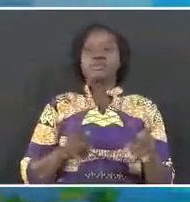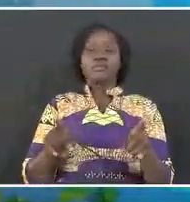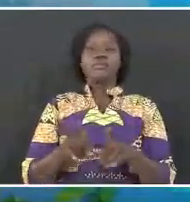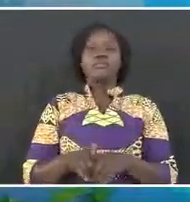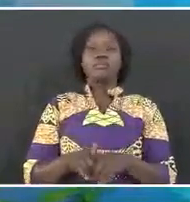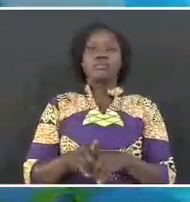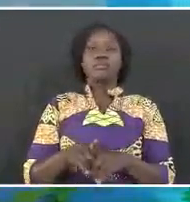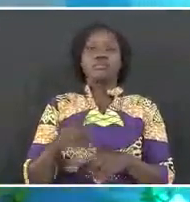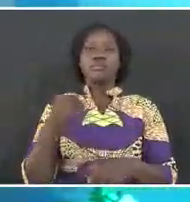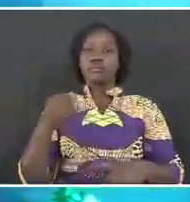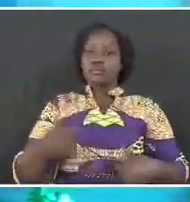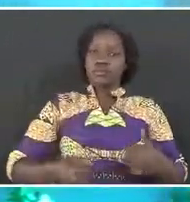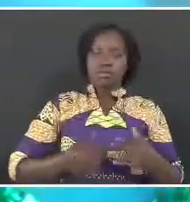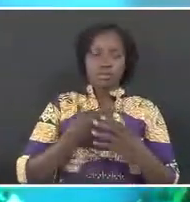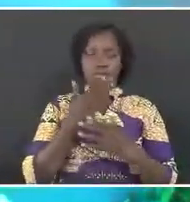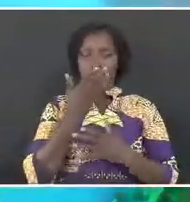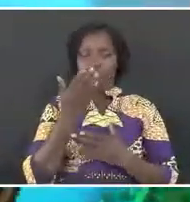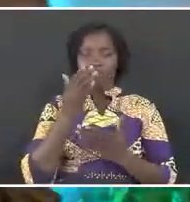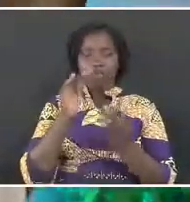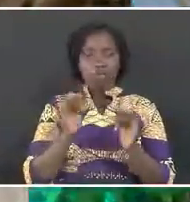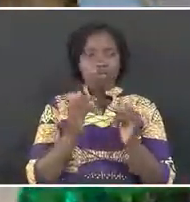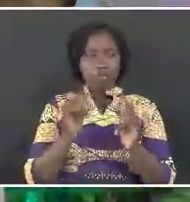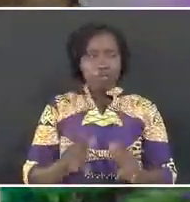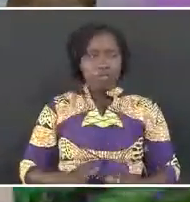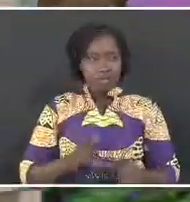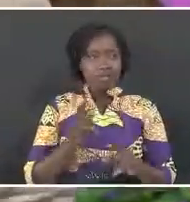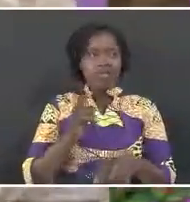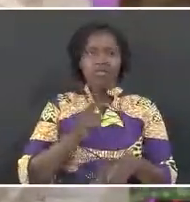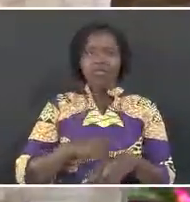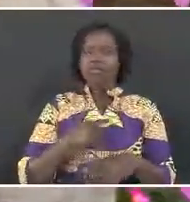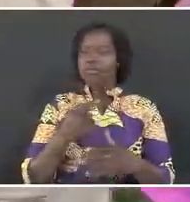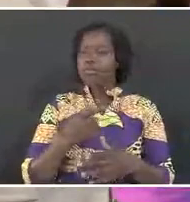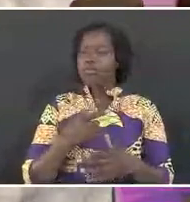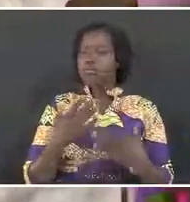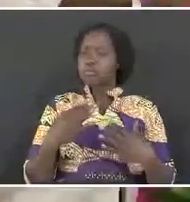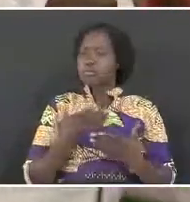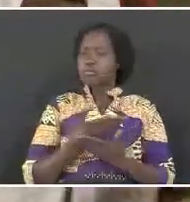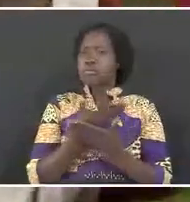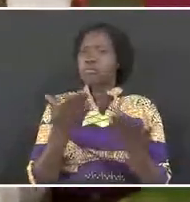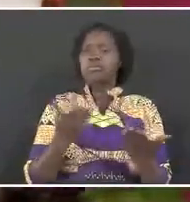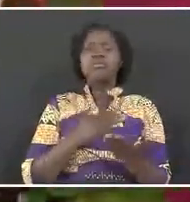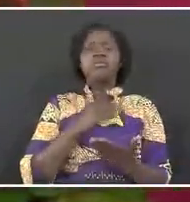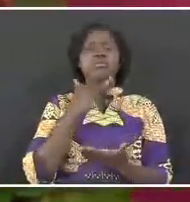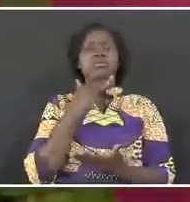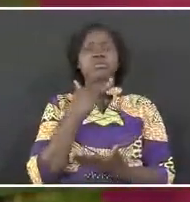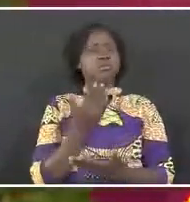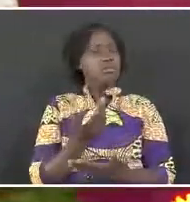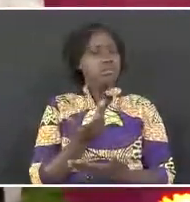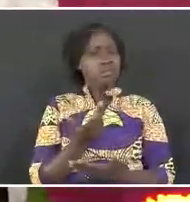sisters, enjoying the warmth of new life while souls out there are dying.